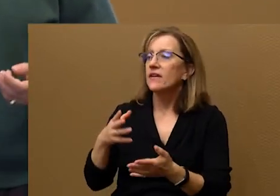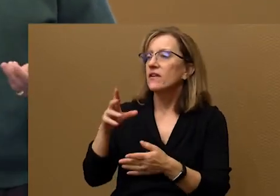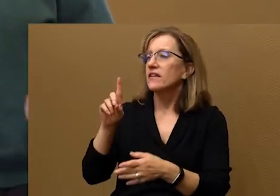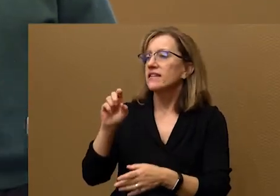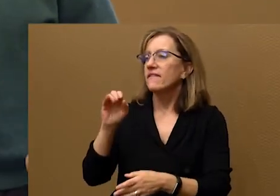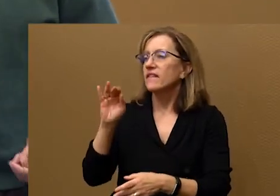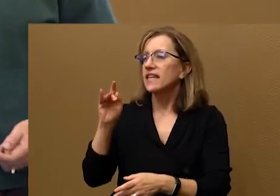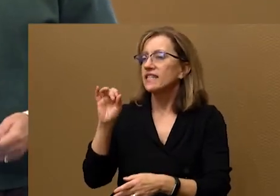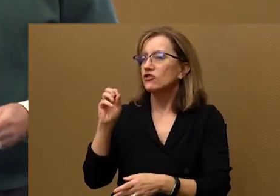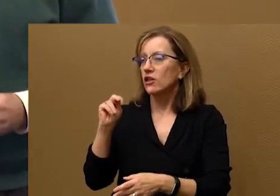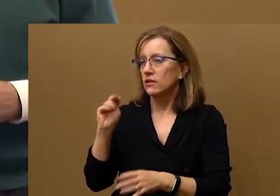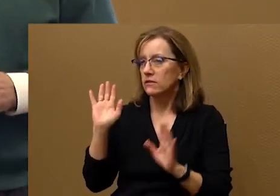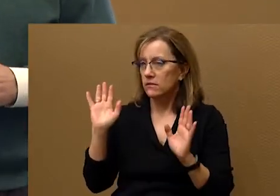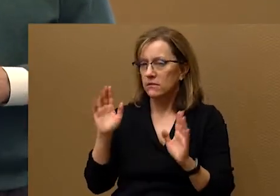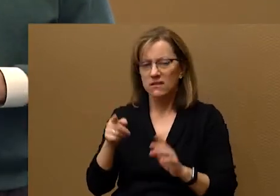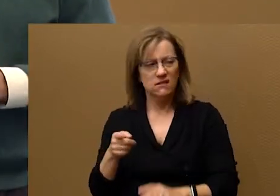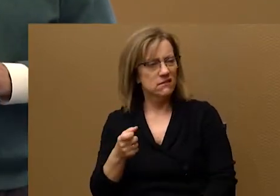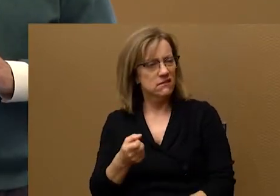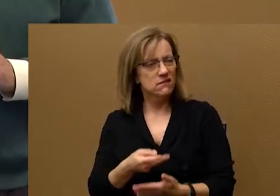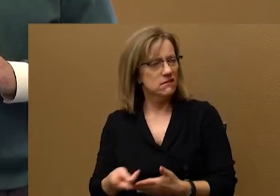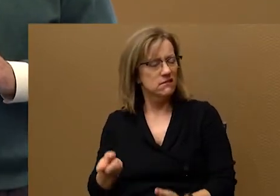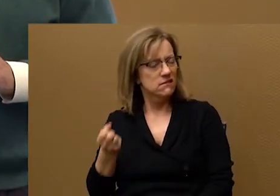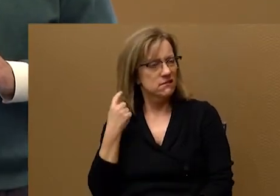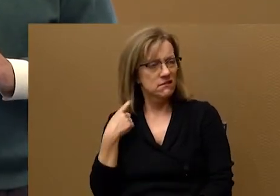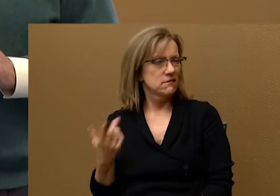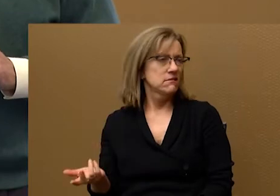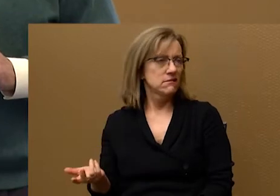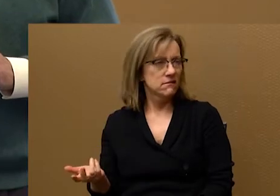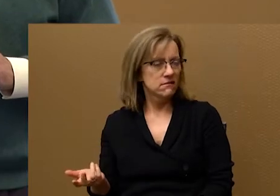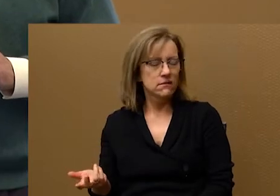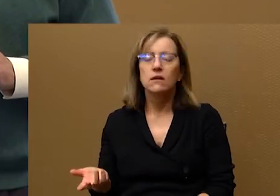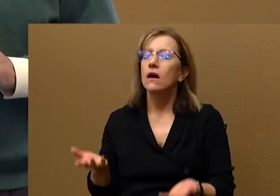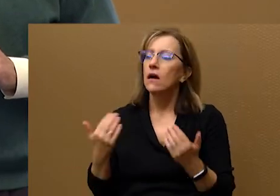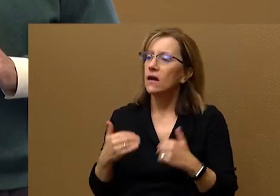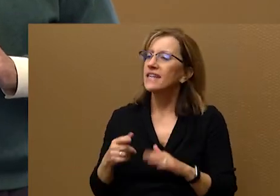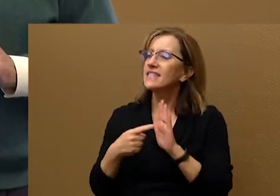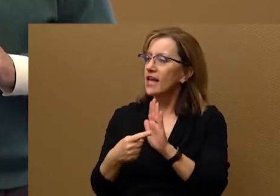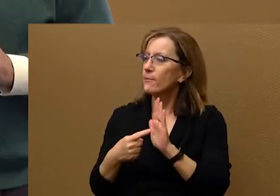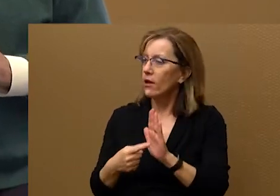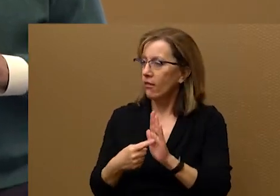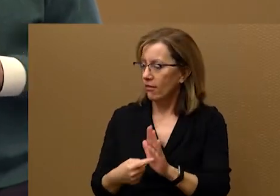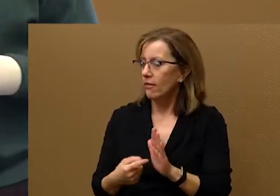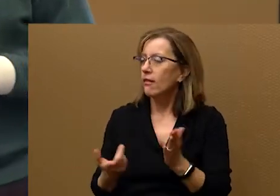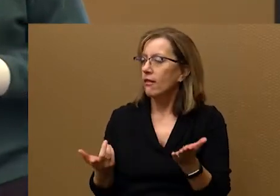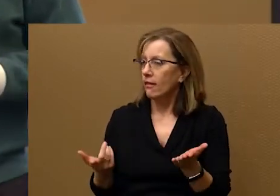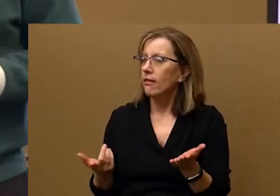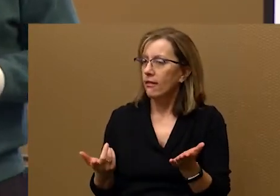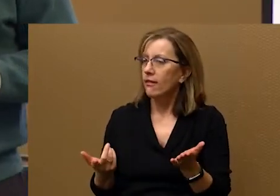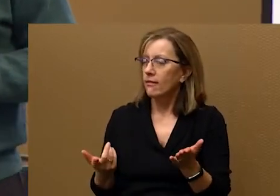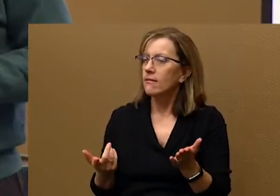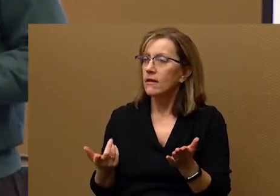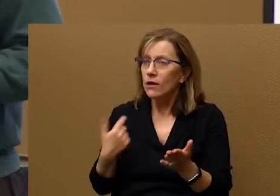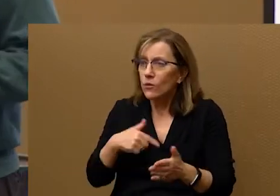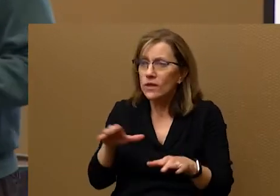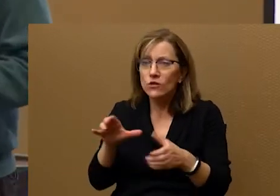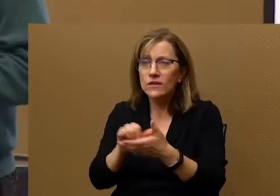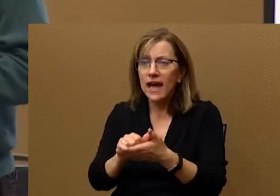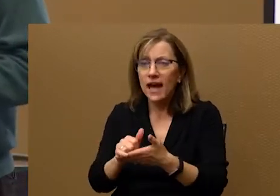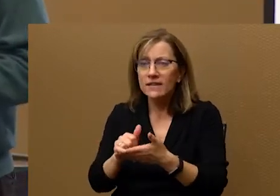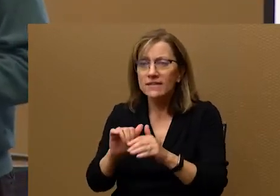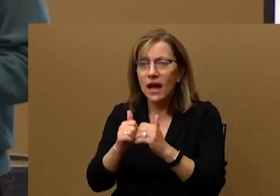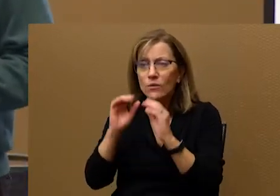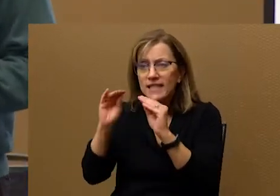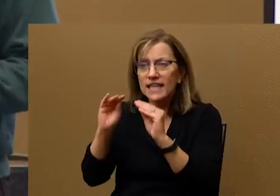that failed miserably. So then he went to examples. And he tried to, and we do that, right? We teach